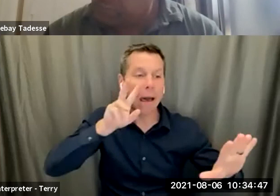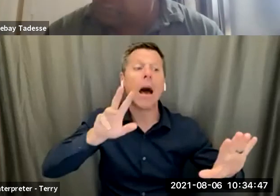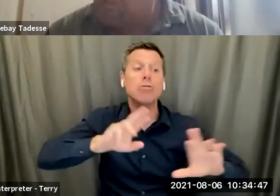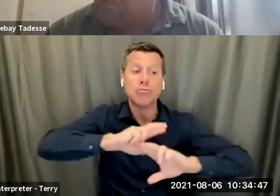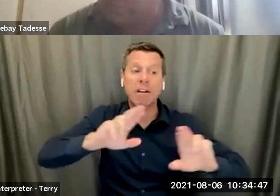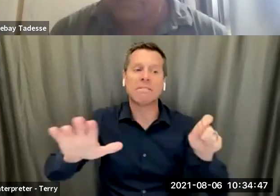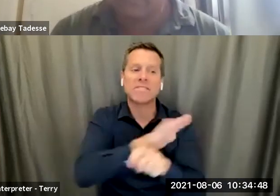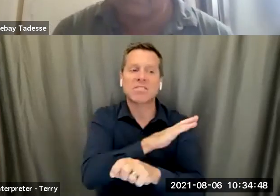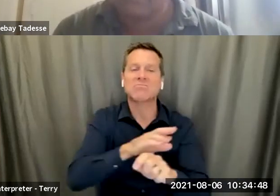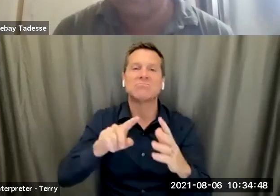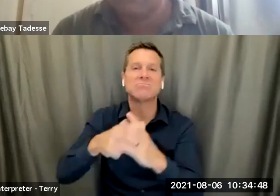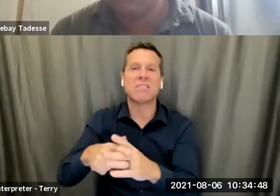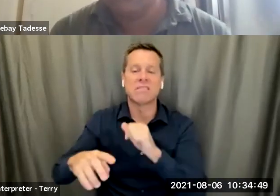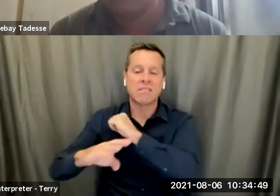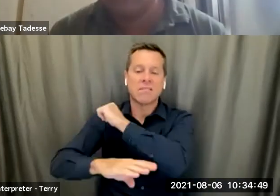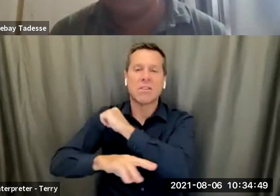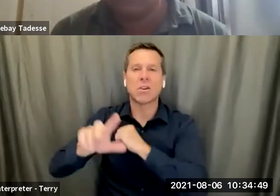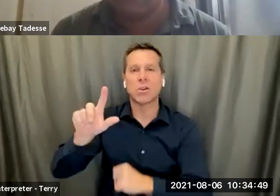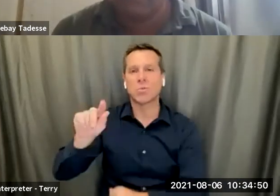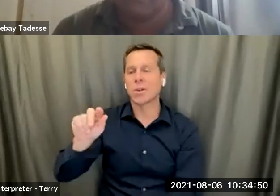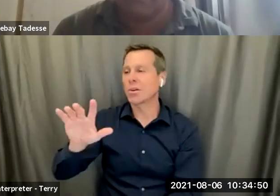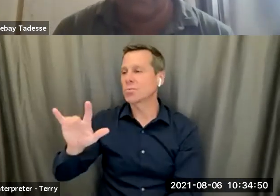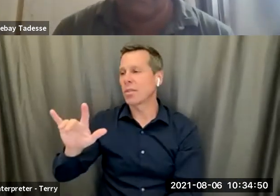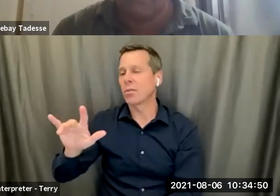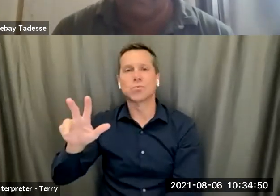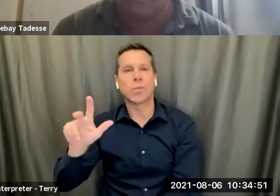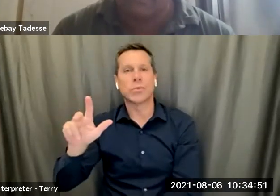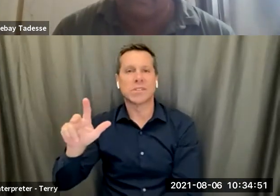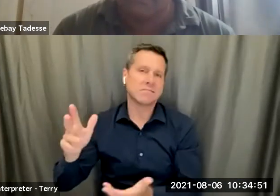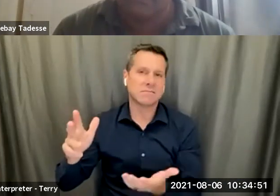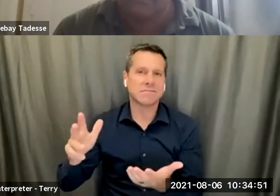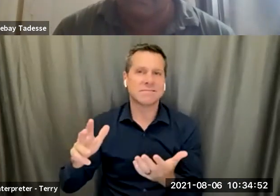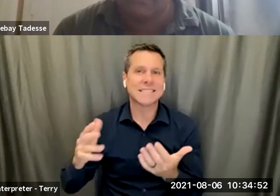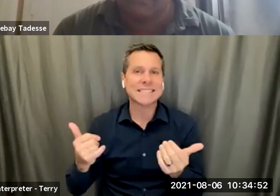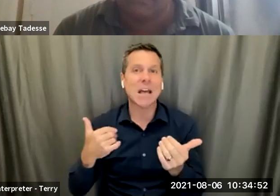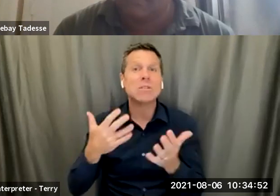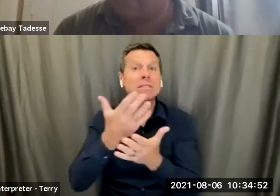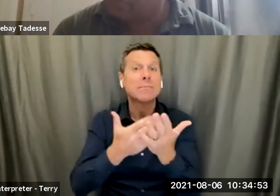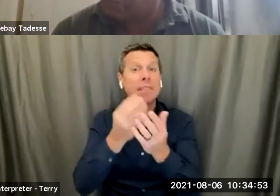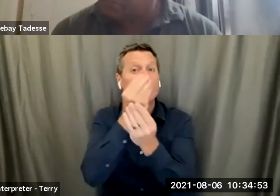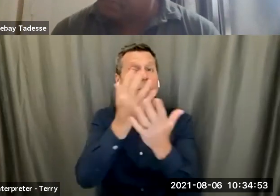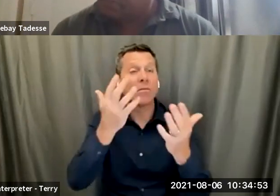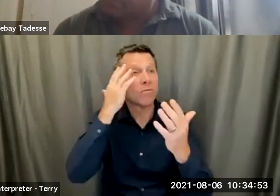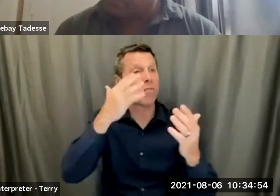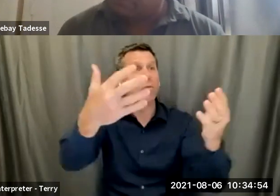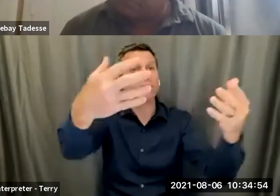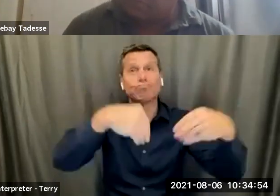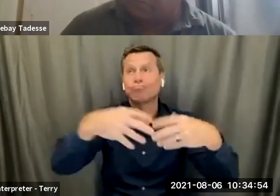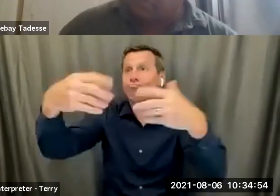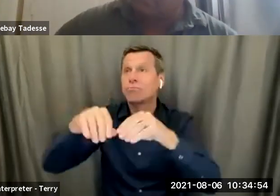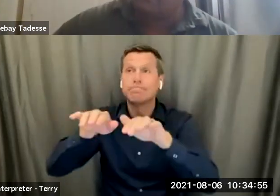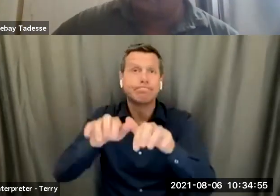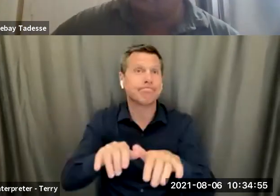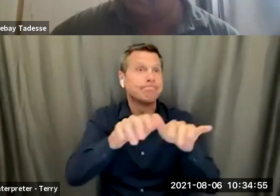things. Kirsten's already been working with the vendor on getting some of the template info in. okay, And Cindy, if